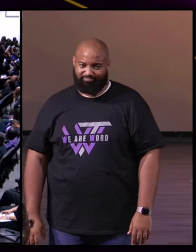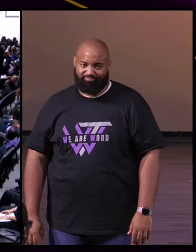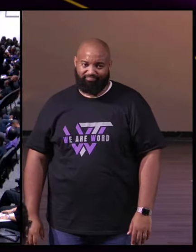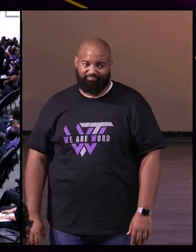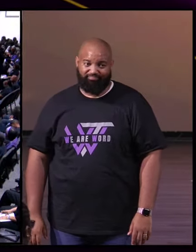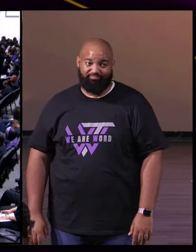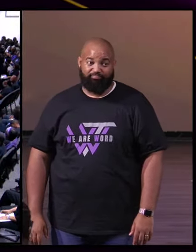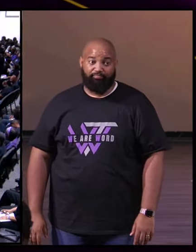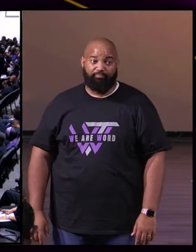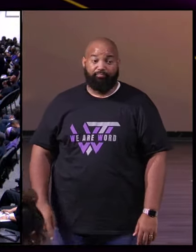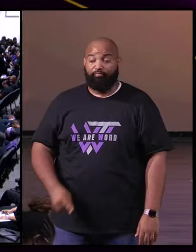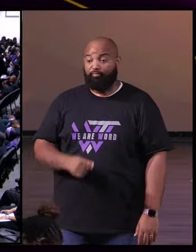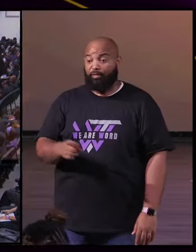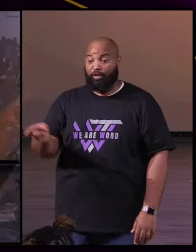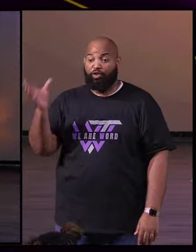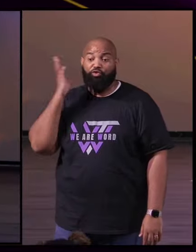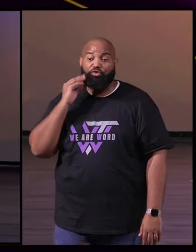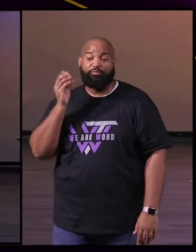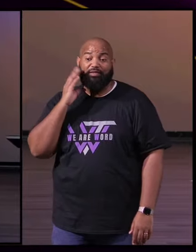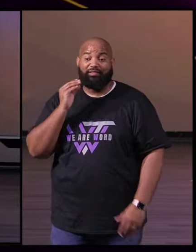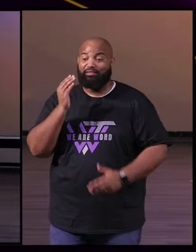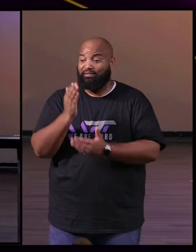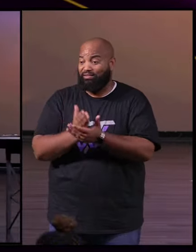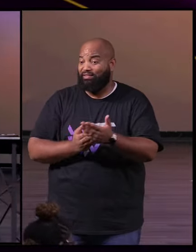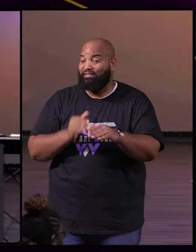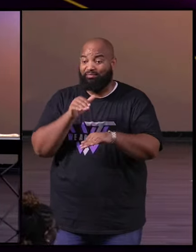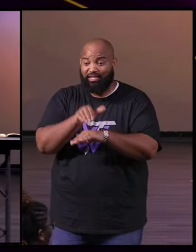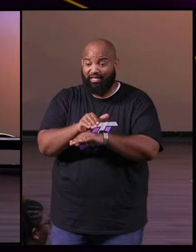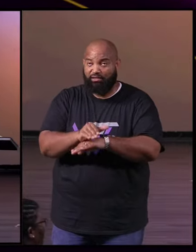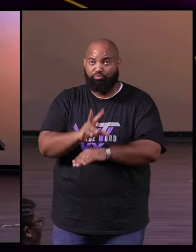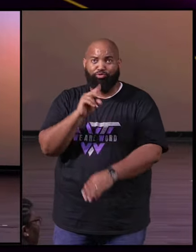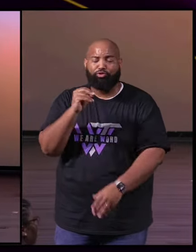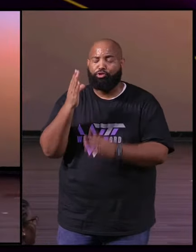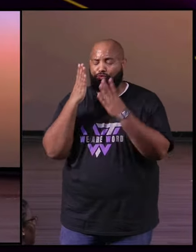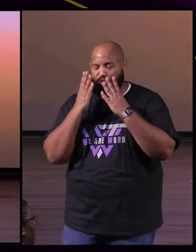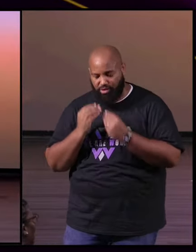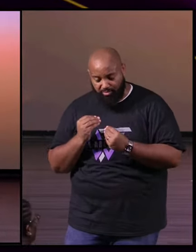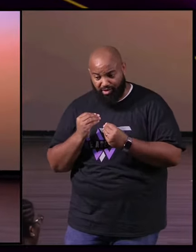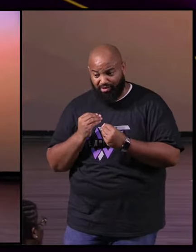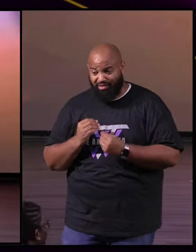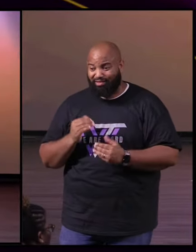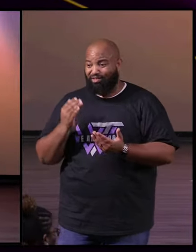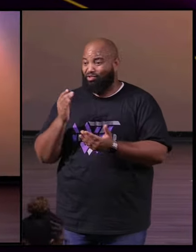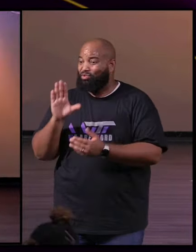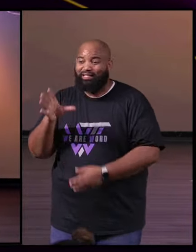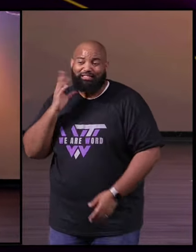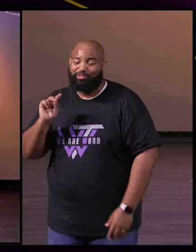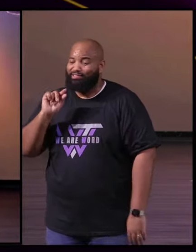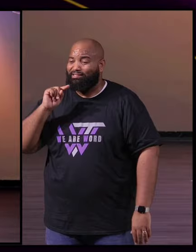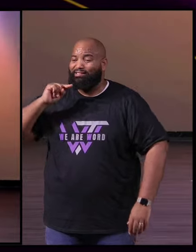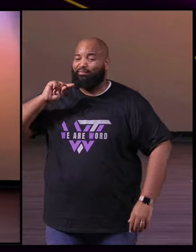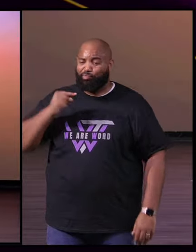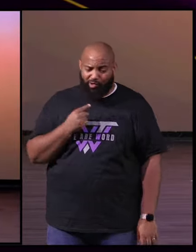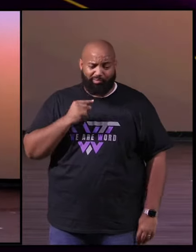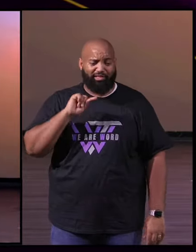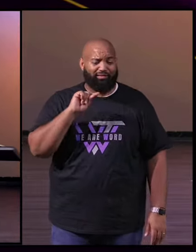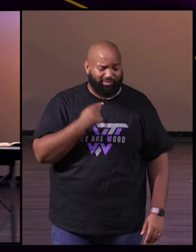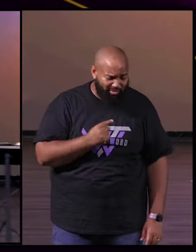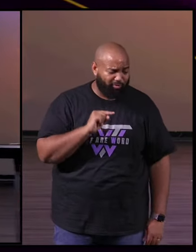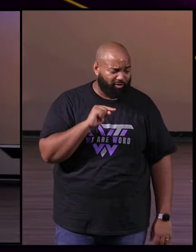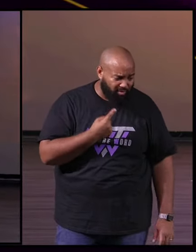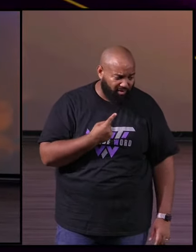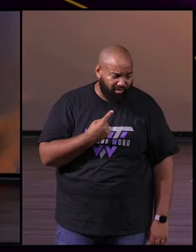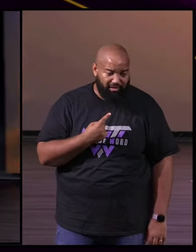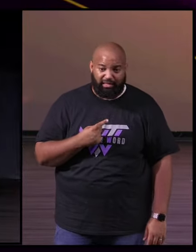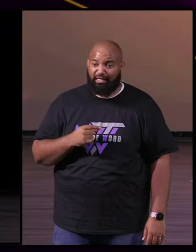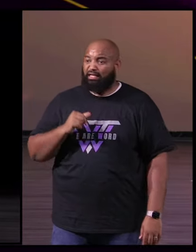You're gonna have some sleepless nights. You're gonna have some disappointing moments. And what I don't wanna do is